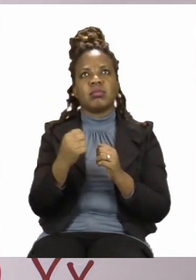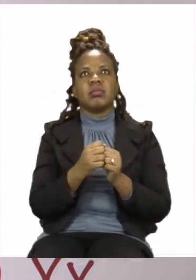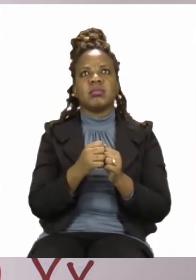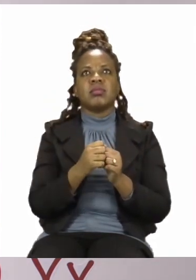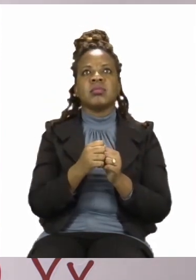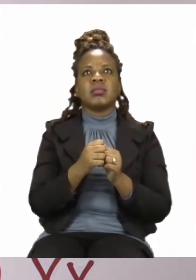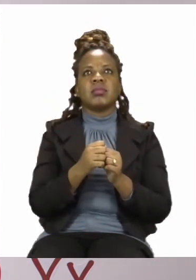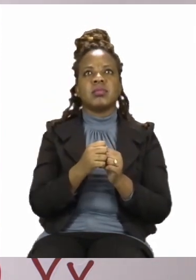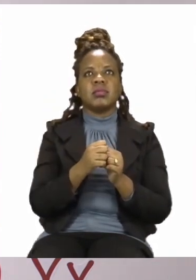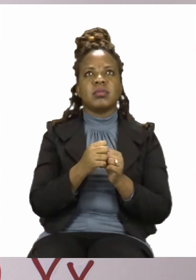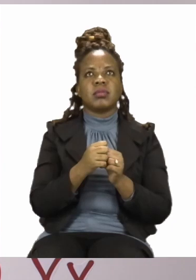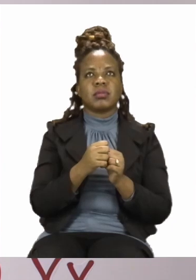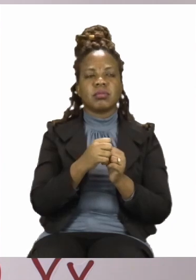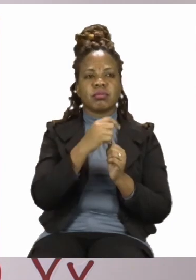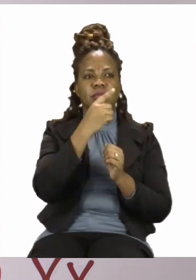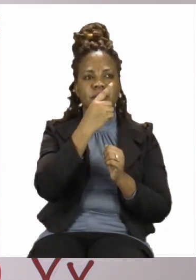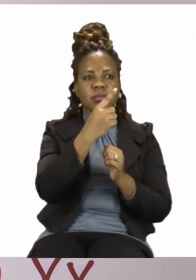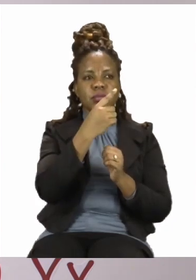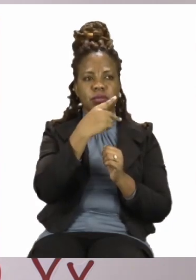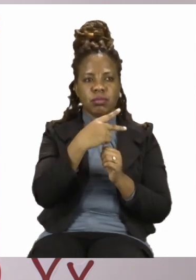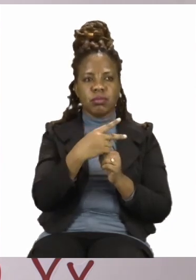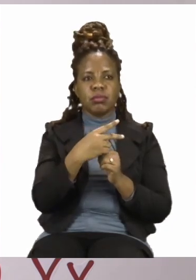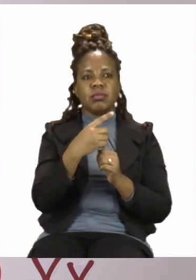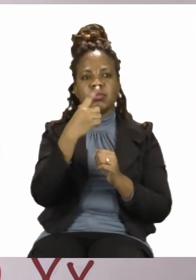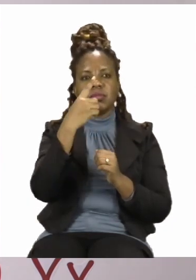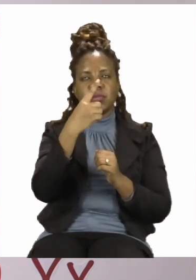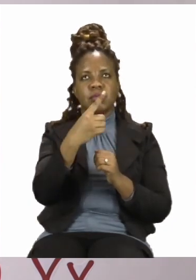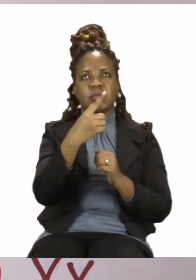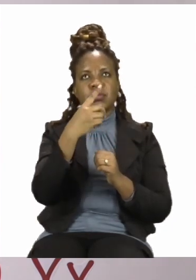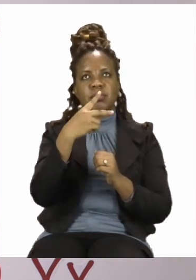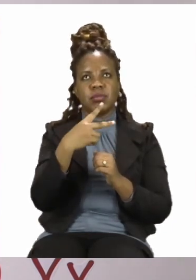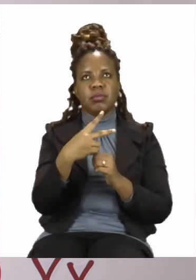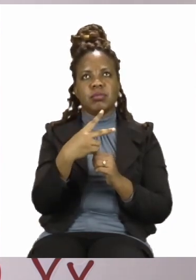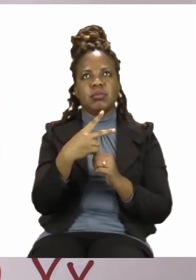2, 1, 2,